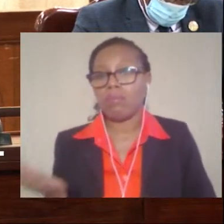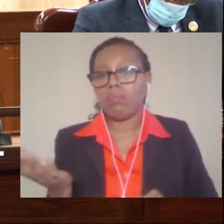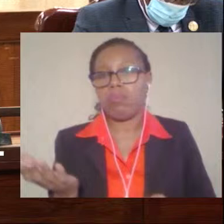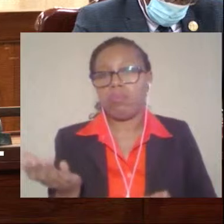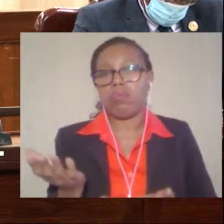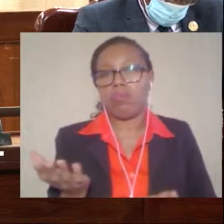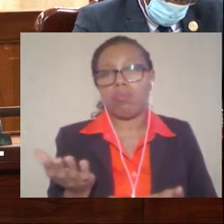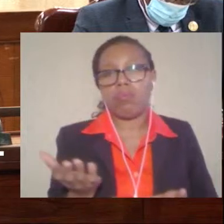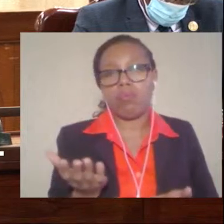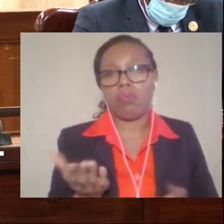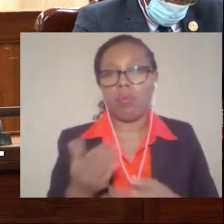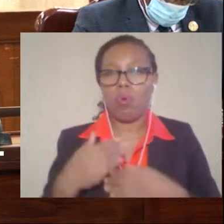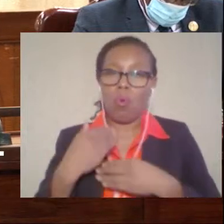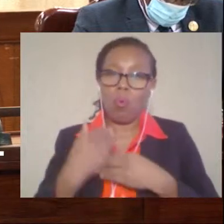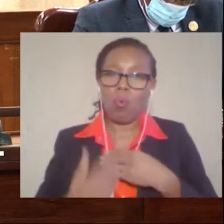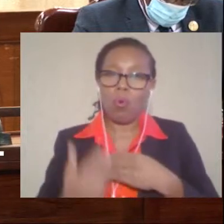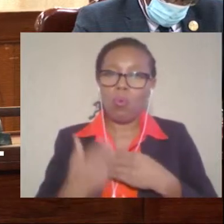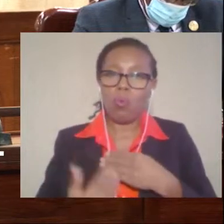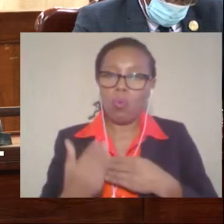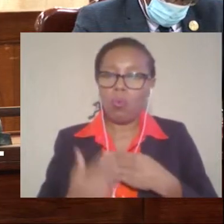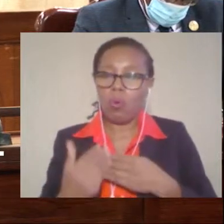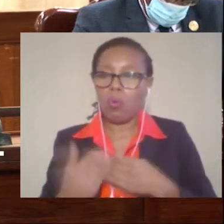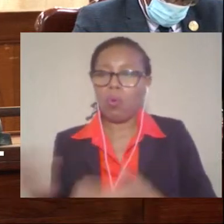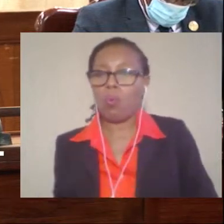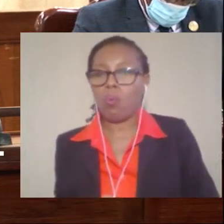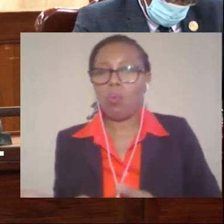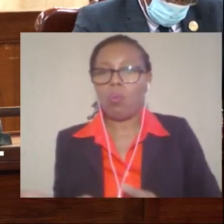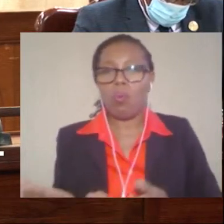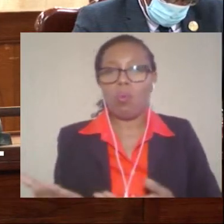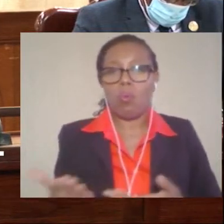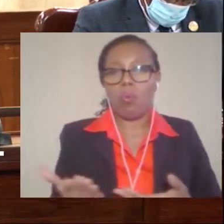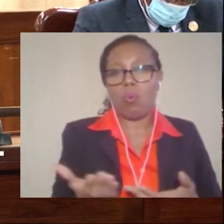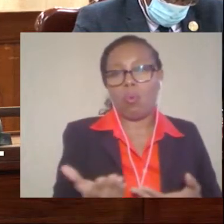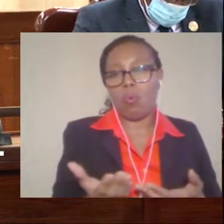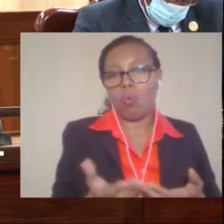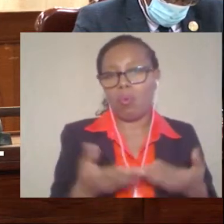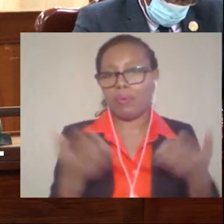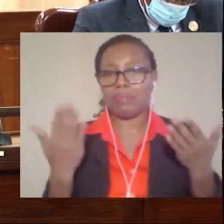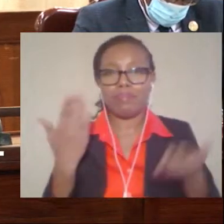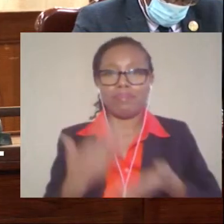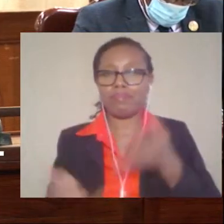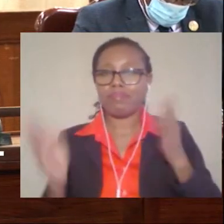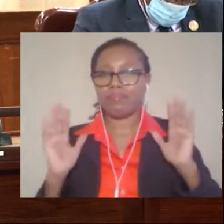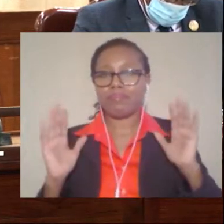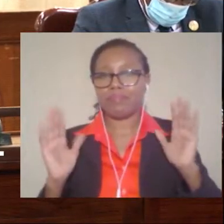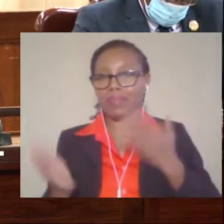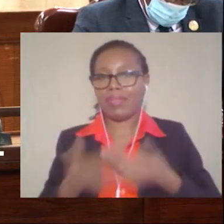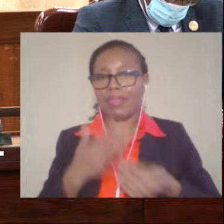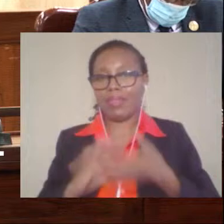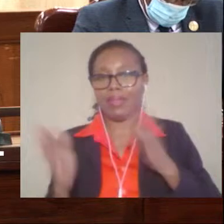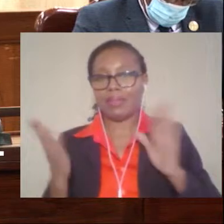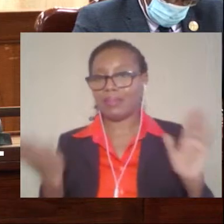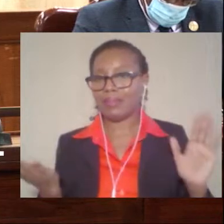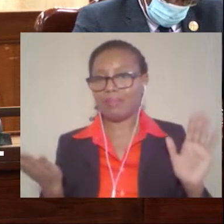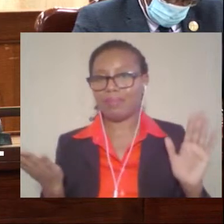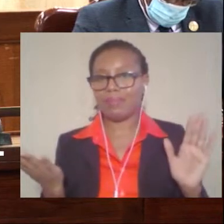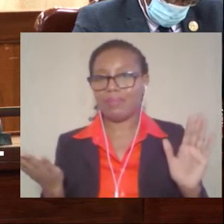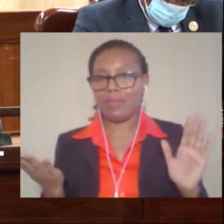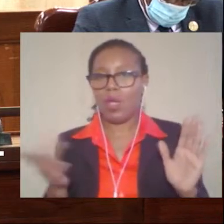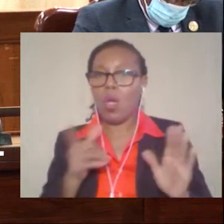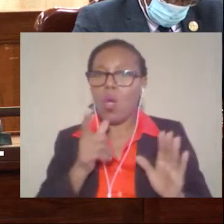of the industry. It will be foreign dominated in terms of investments and therefore its